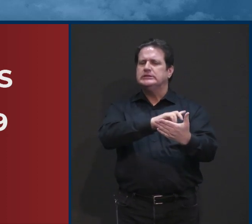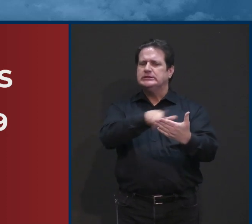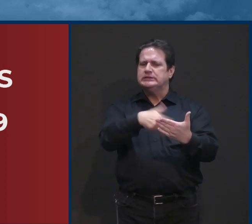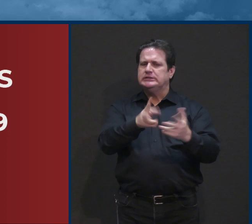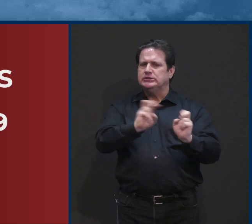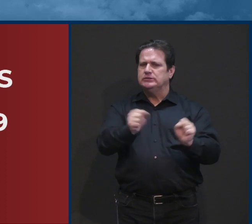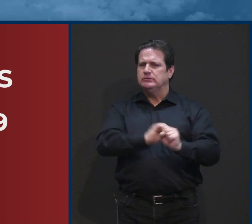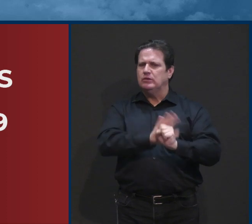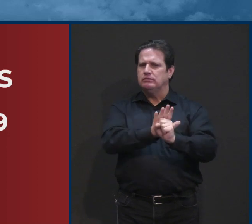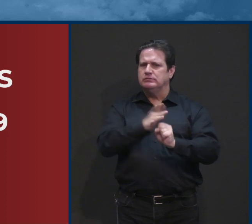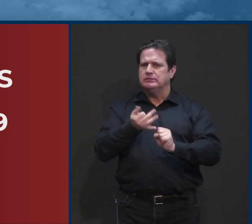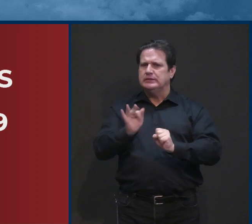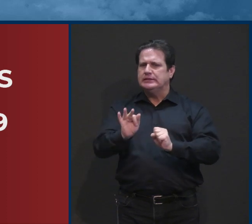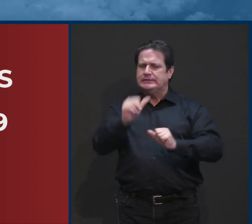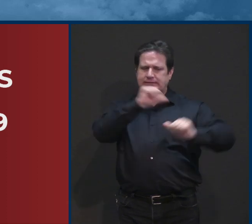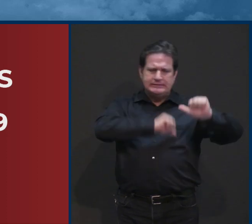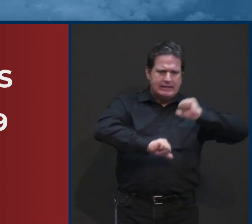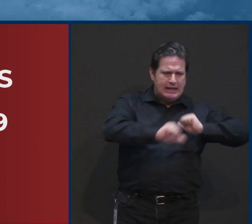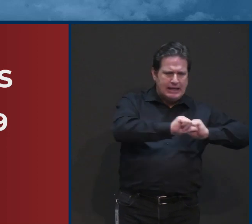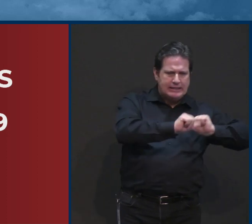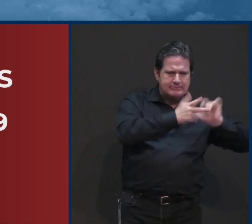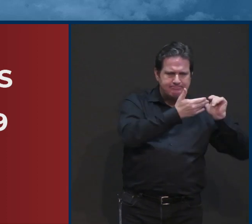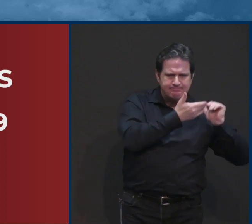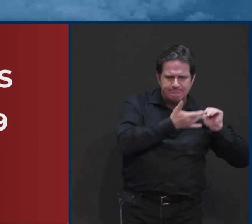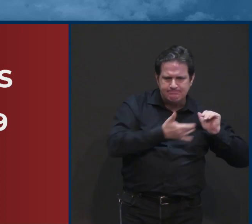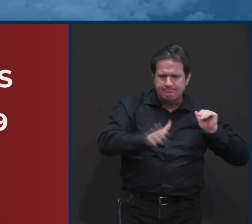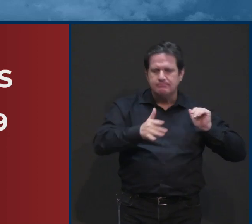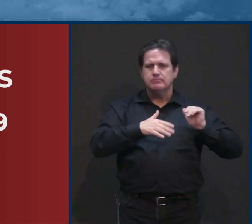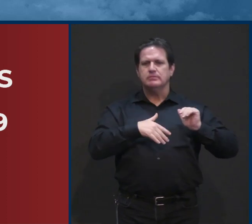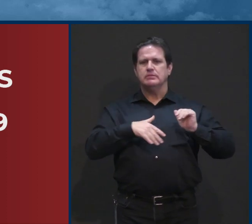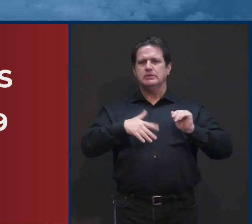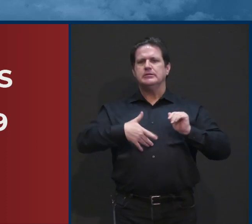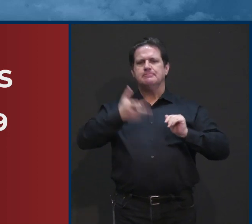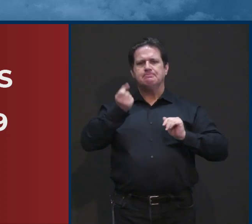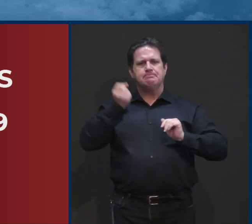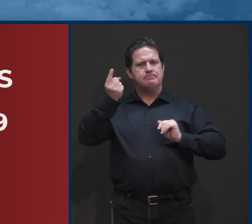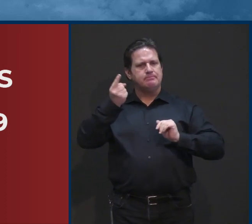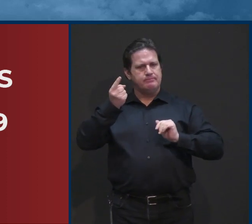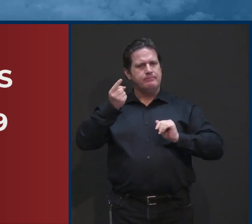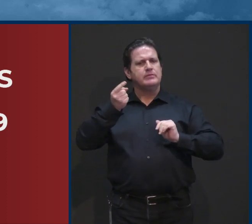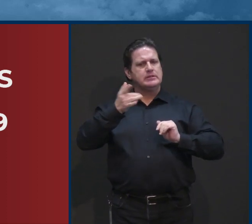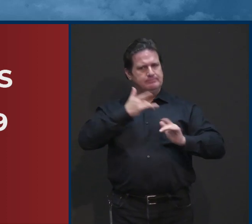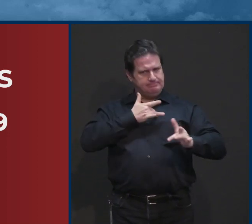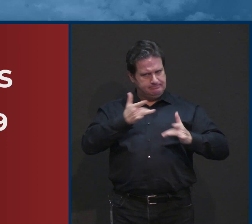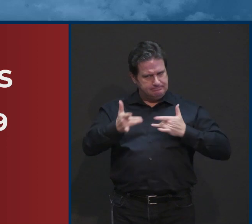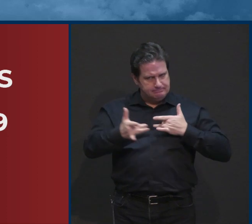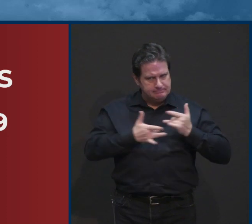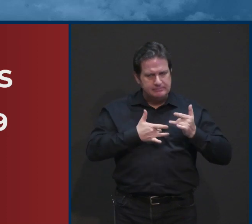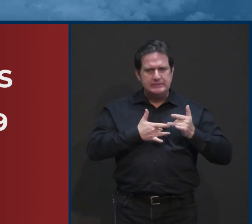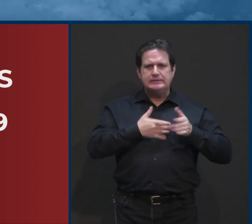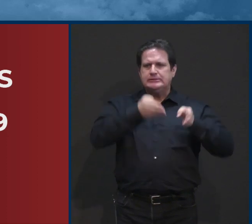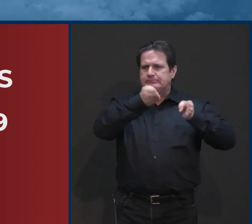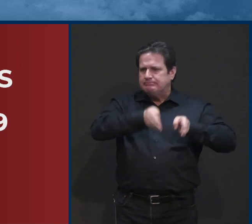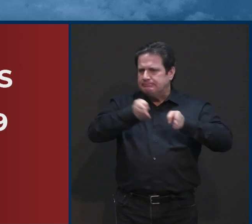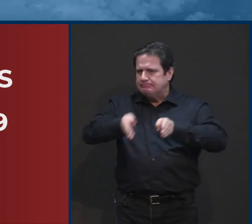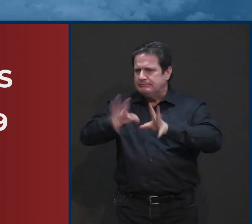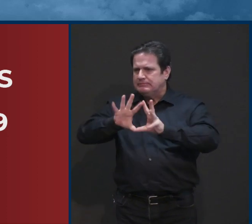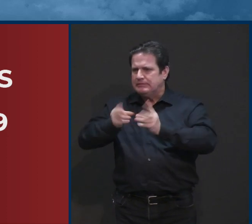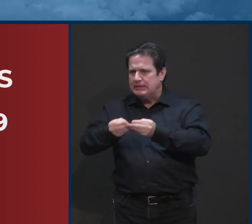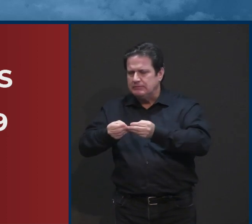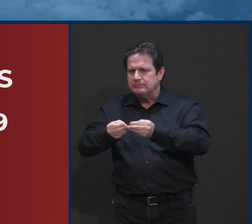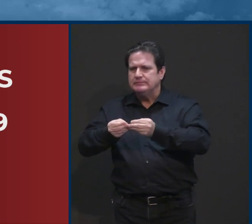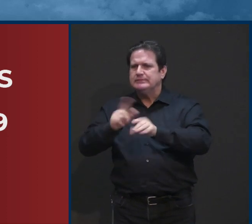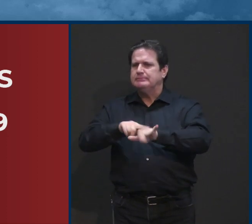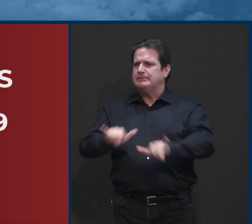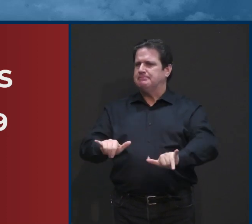issue from a science-based perspective, that they're cognizant of the concerns of individuals and families